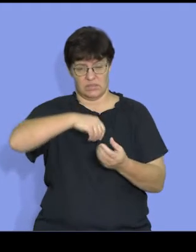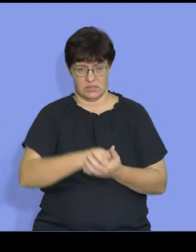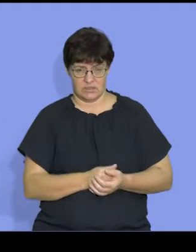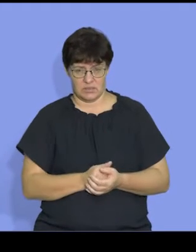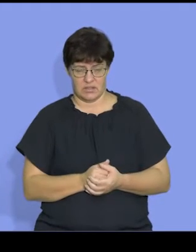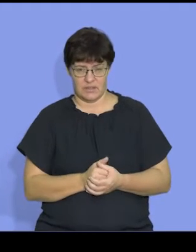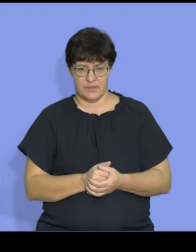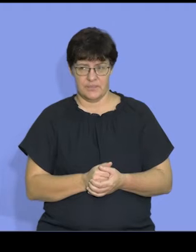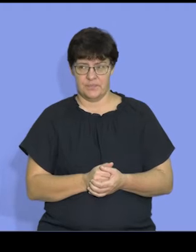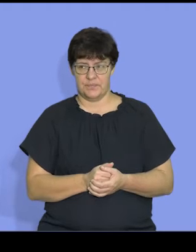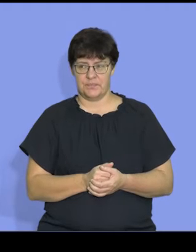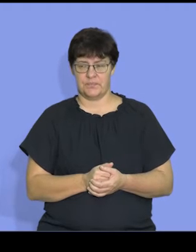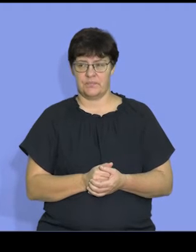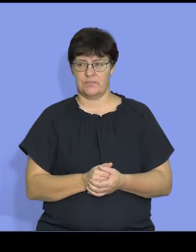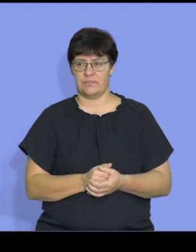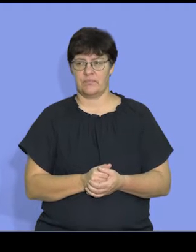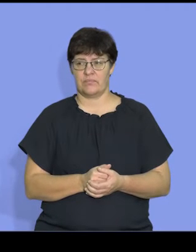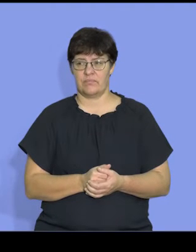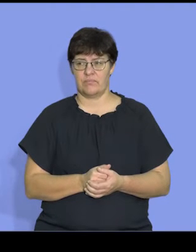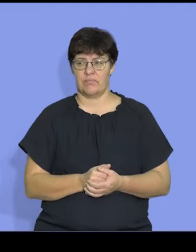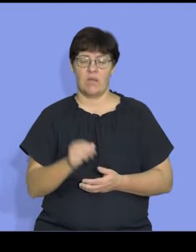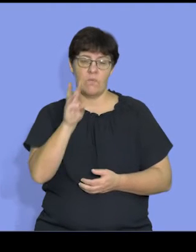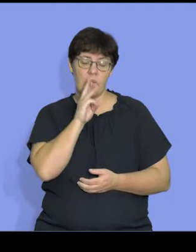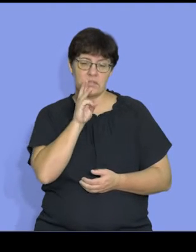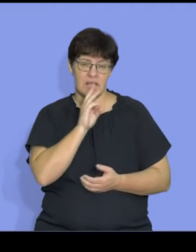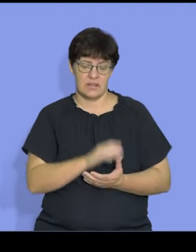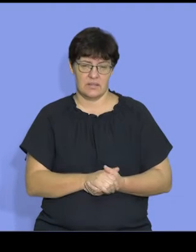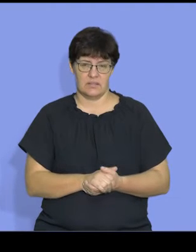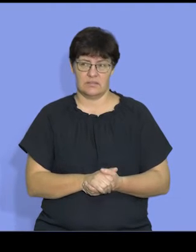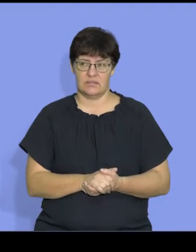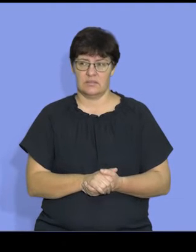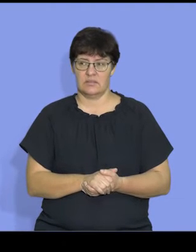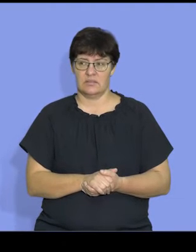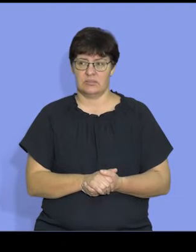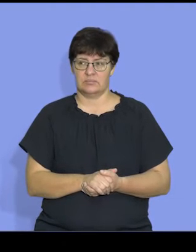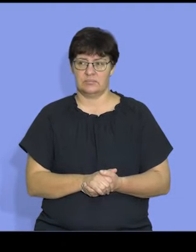that end. It forms a salt, water, okay,